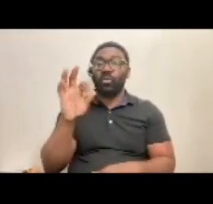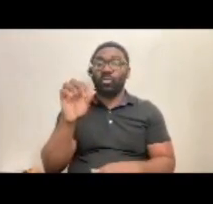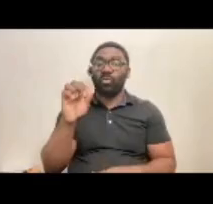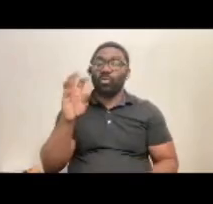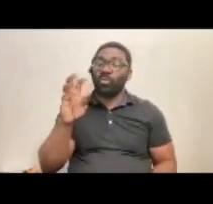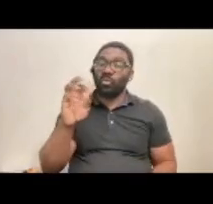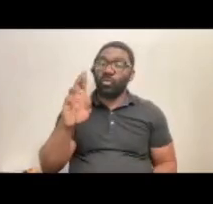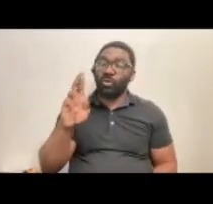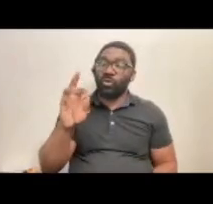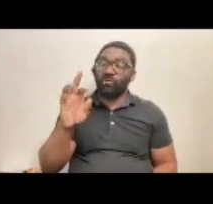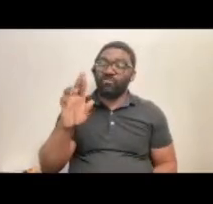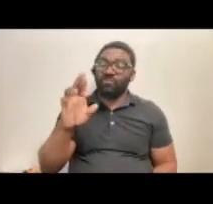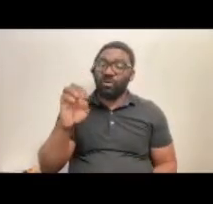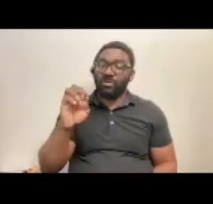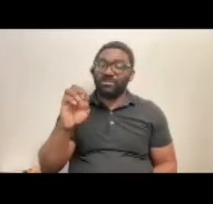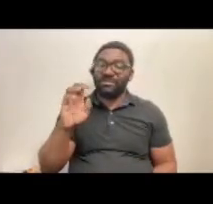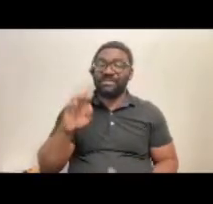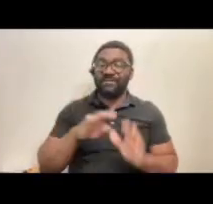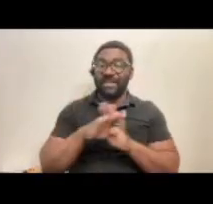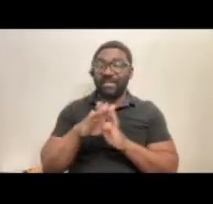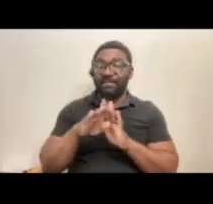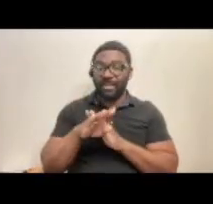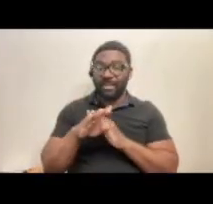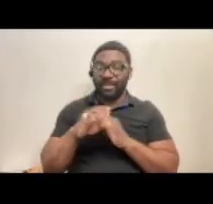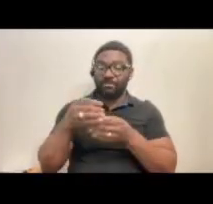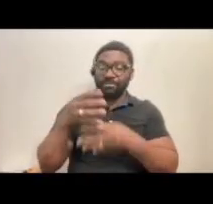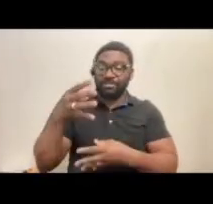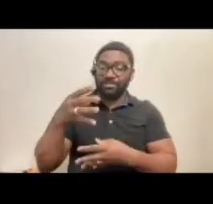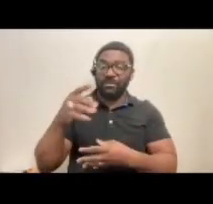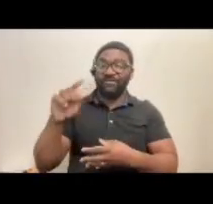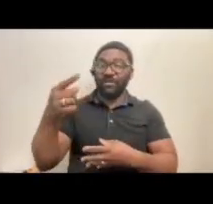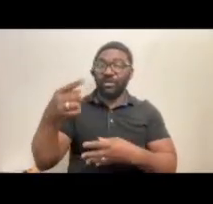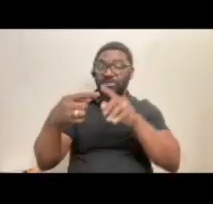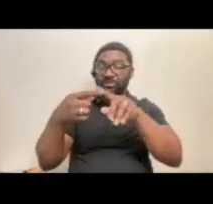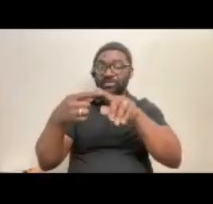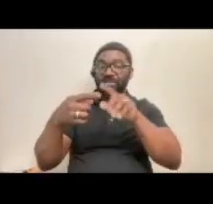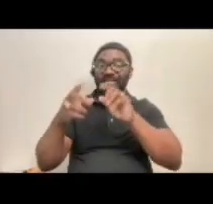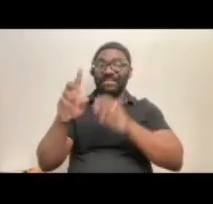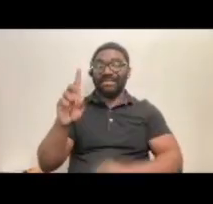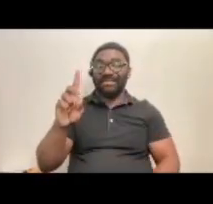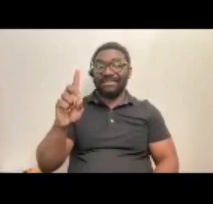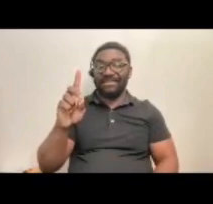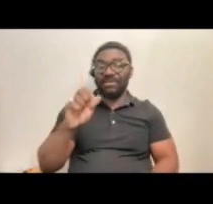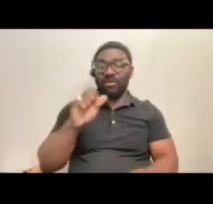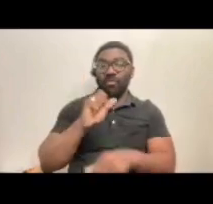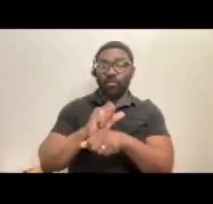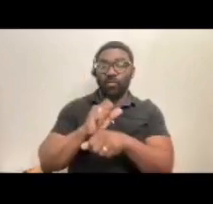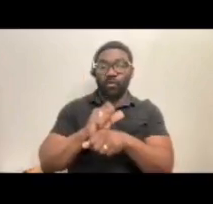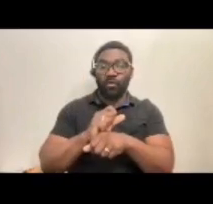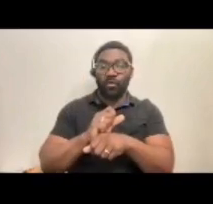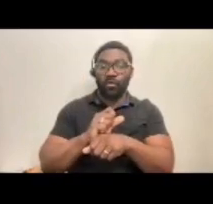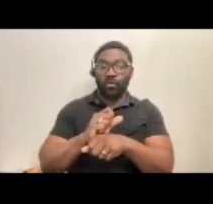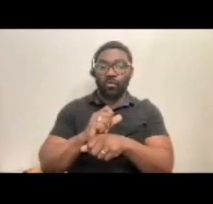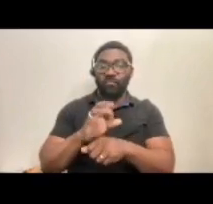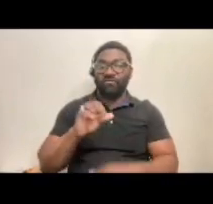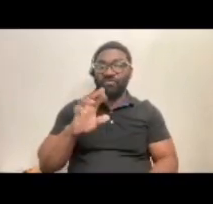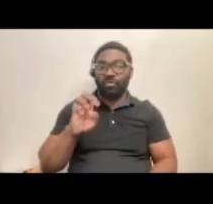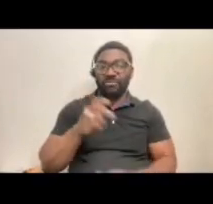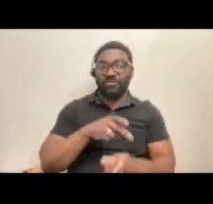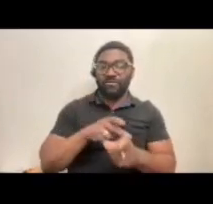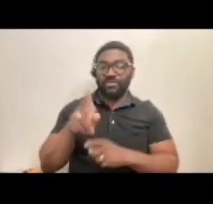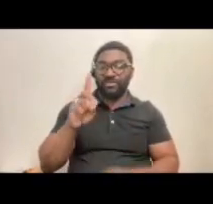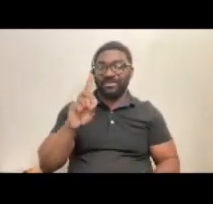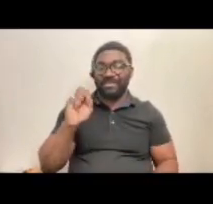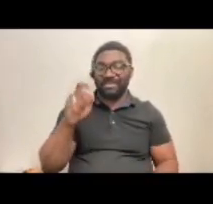You'll see now the very first drop down is the Direct Support Professional DSP Workforce. So when you go to this